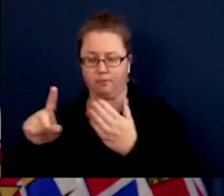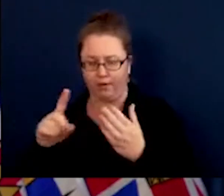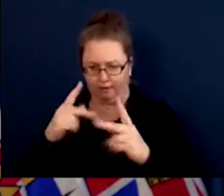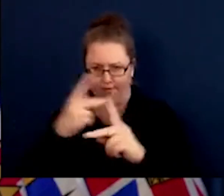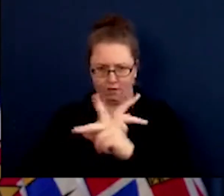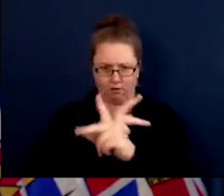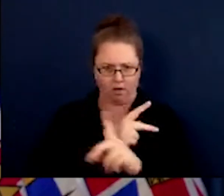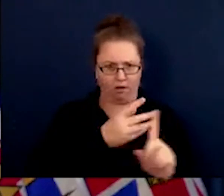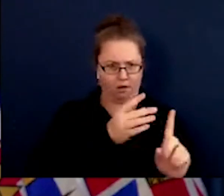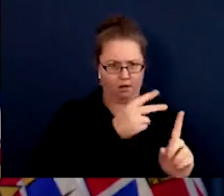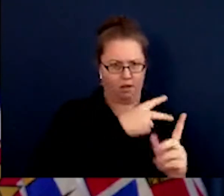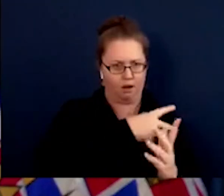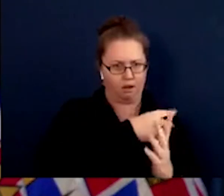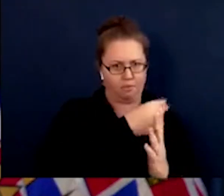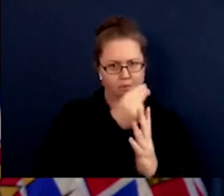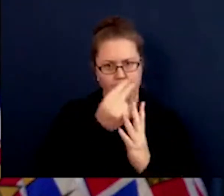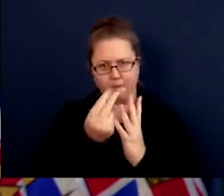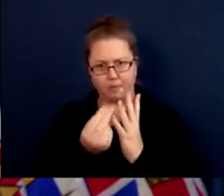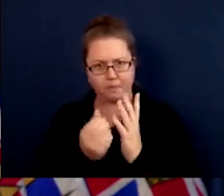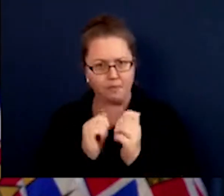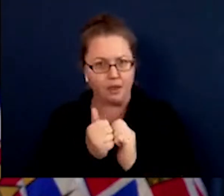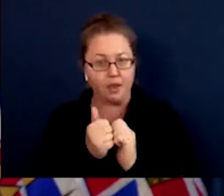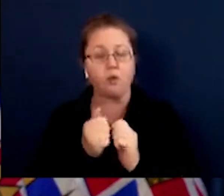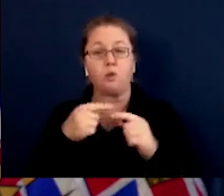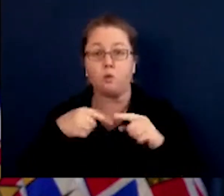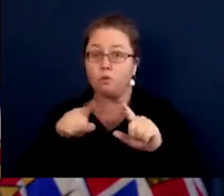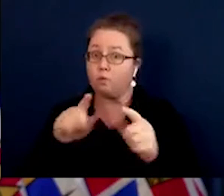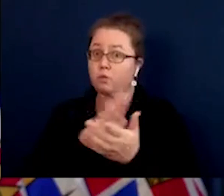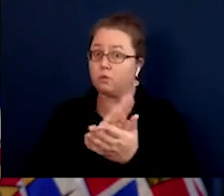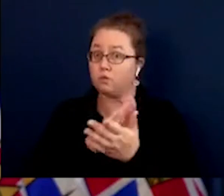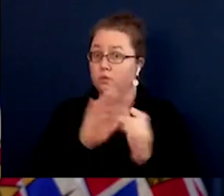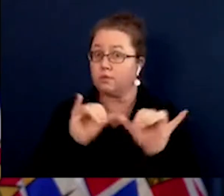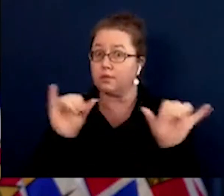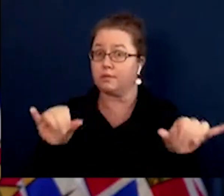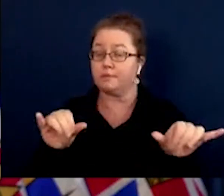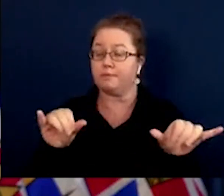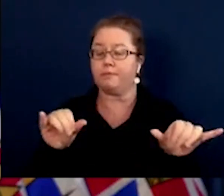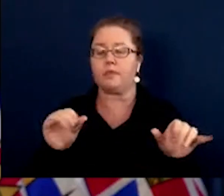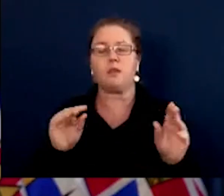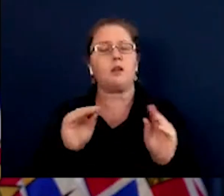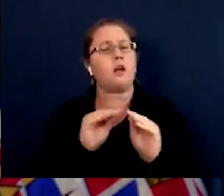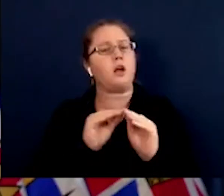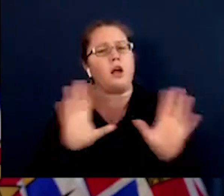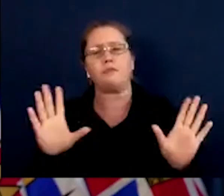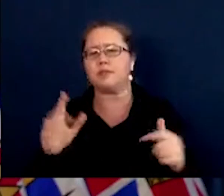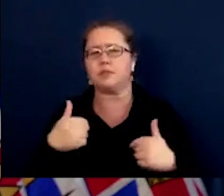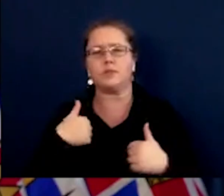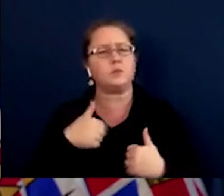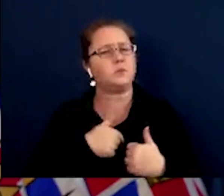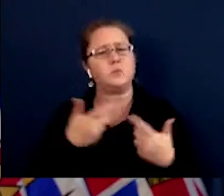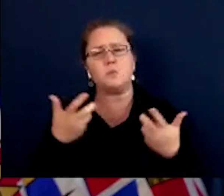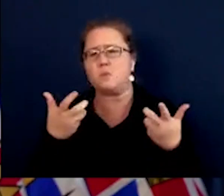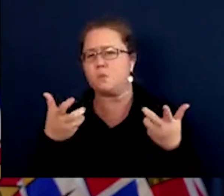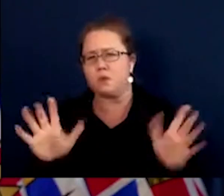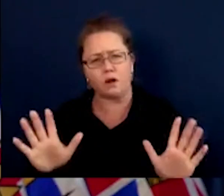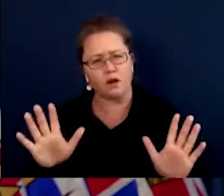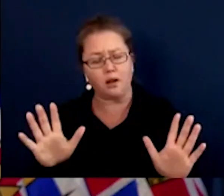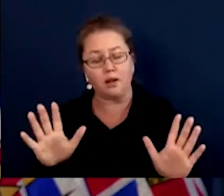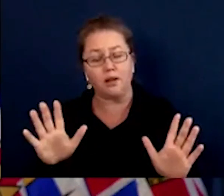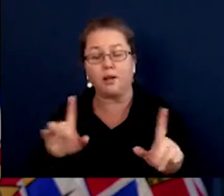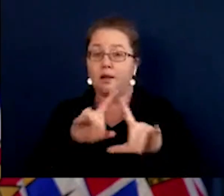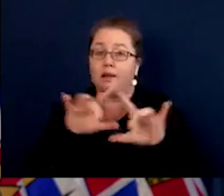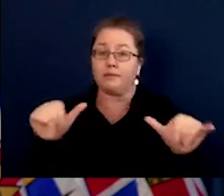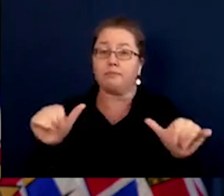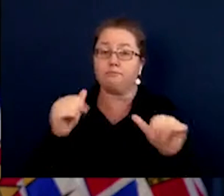anybody who has been exposed in our school system. And while it is obviously not what any of us want to see, it is